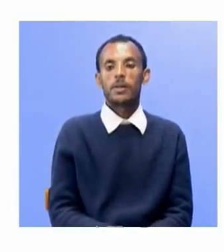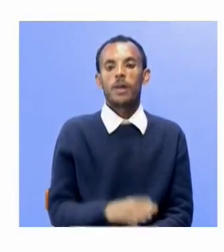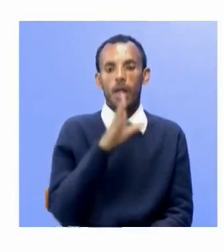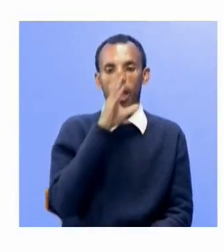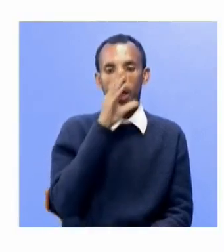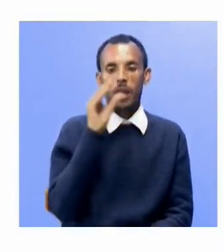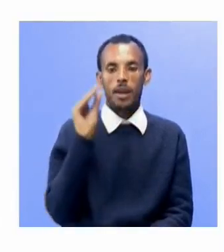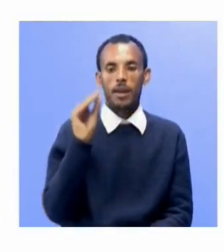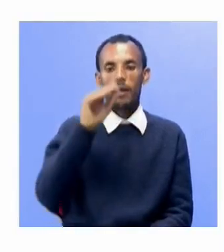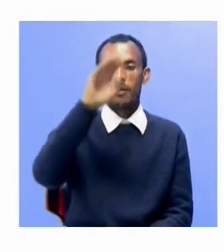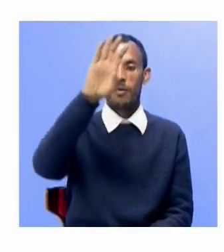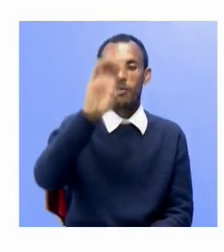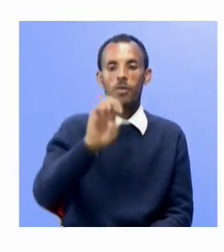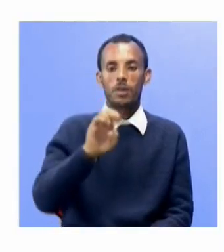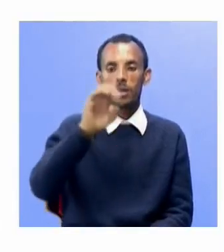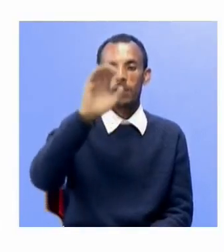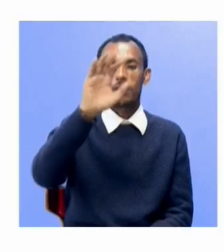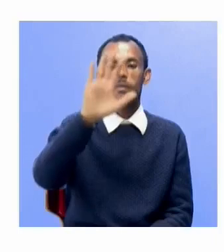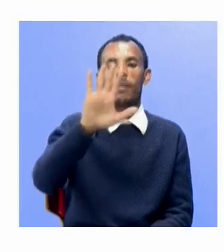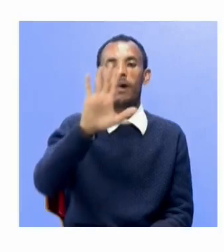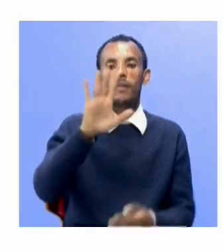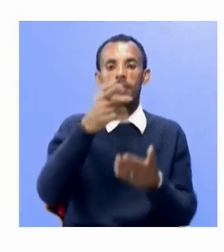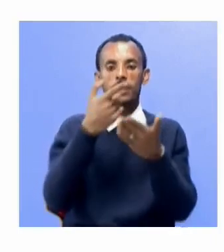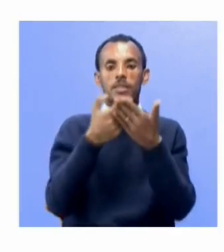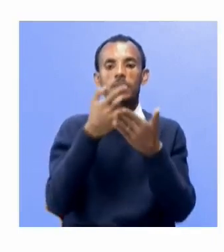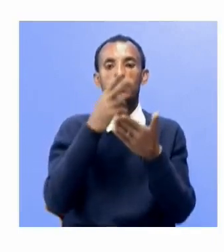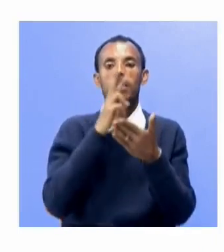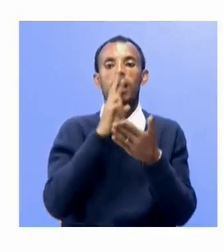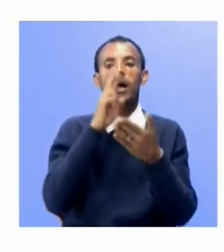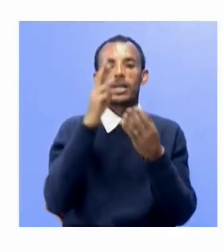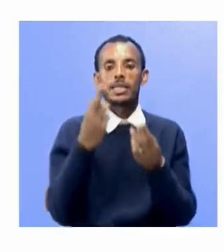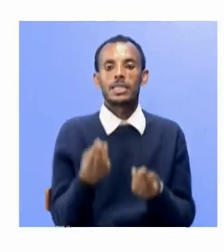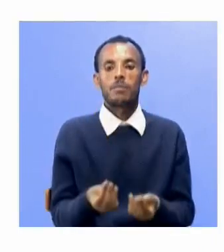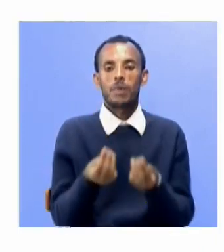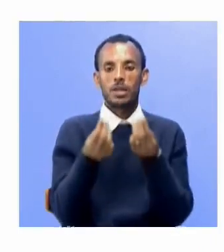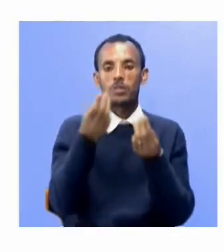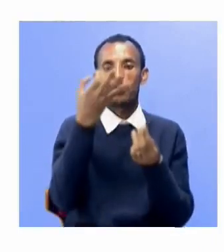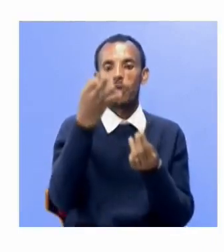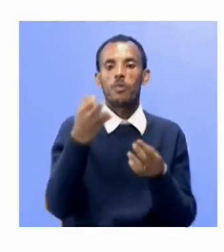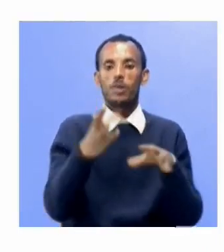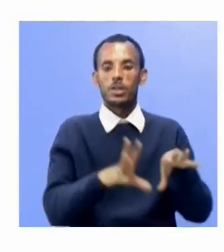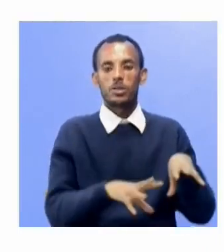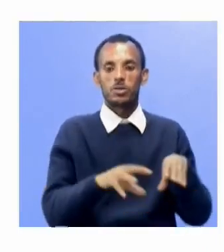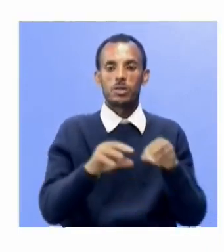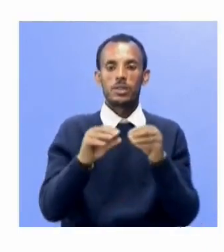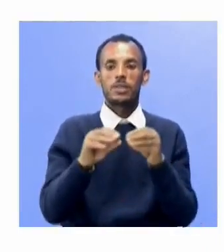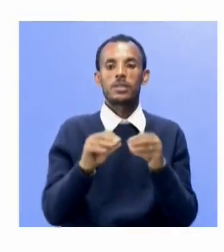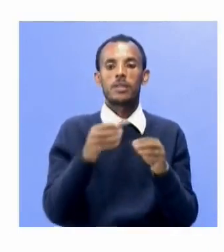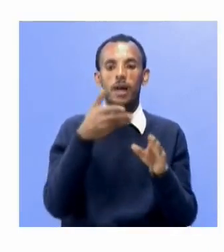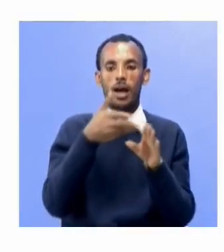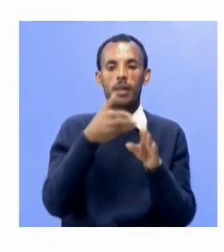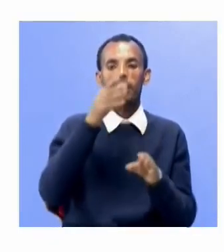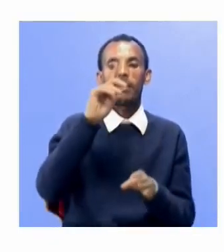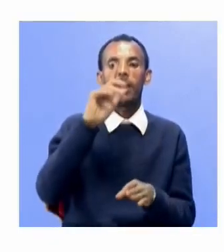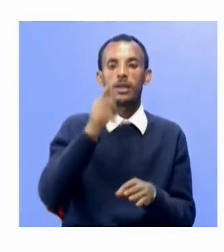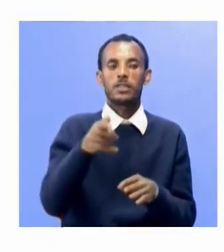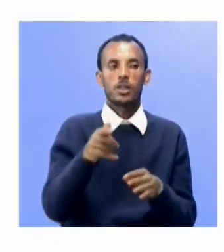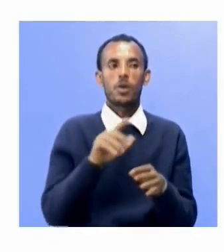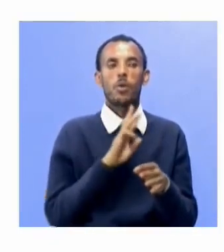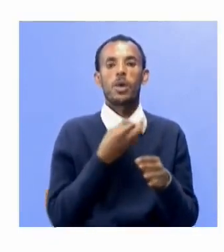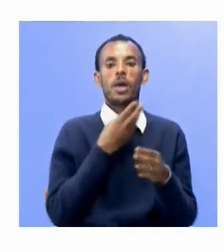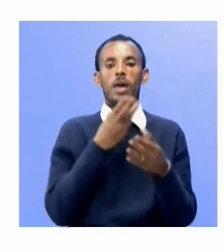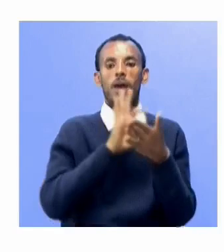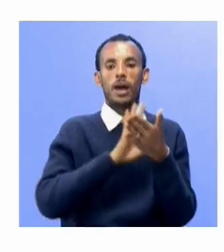and 45. These are the masses of the students in kg. So we'll count how